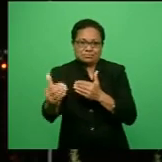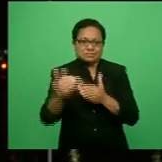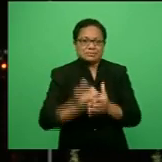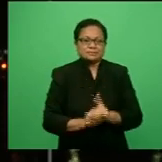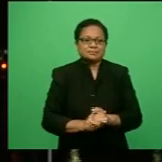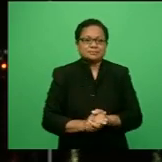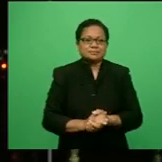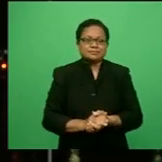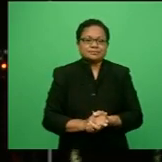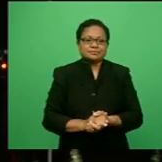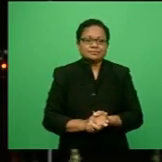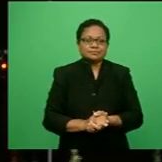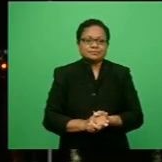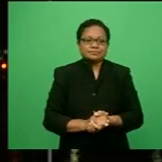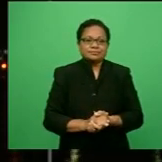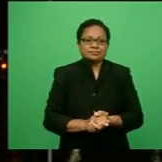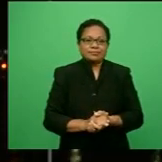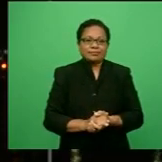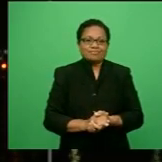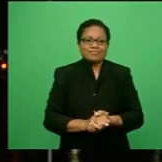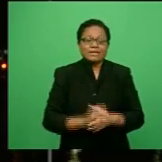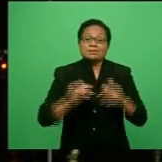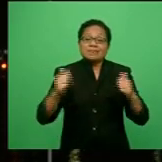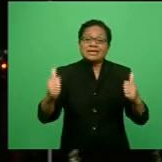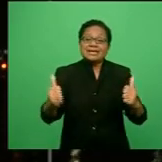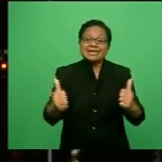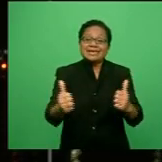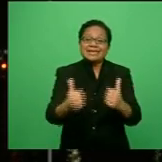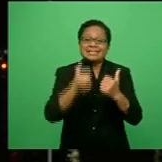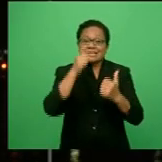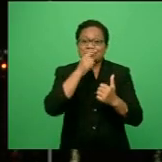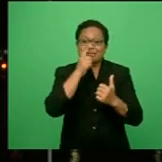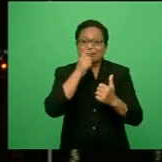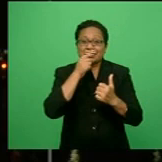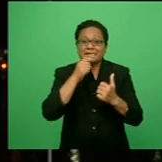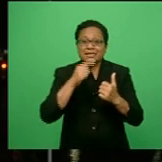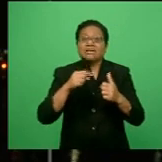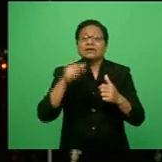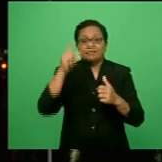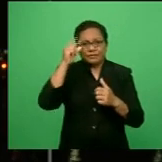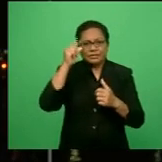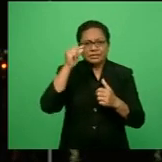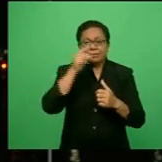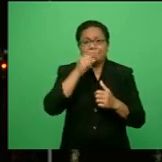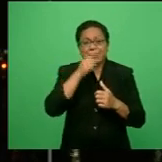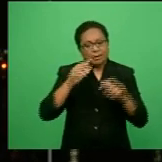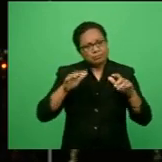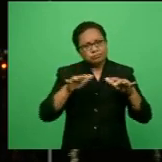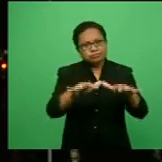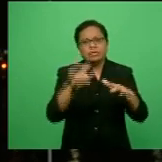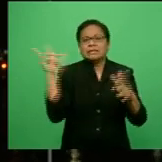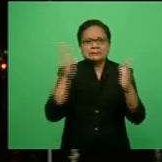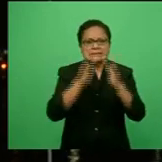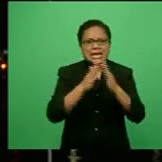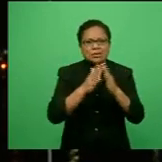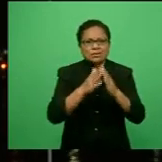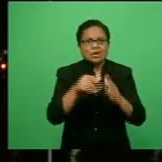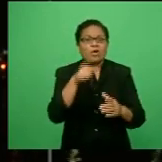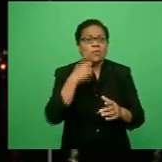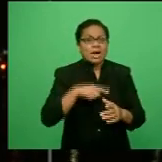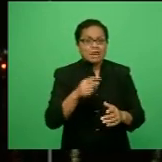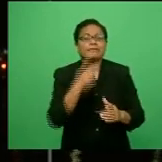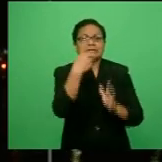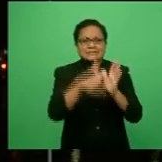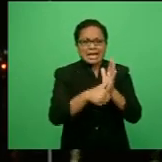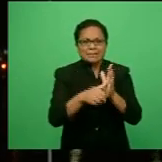News. Hundreds of Fijians flocked to Terry Walk in SUVA to witness the first ever arm wrestling competition